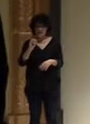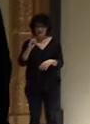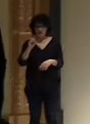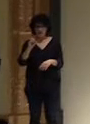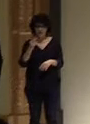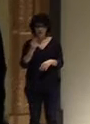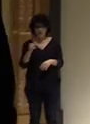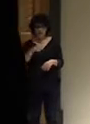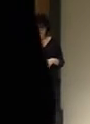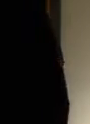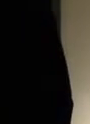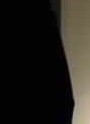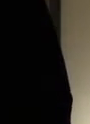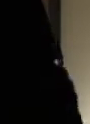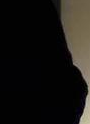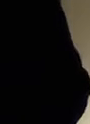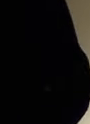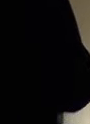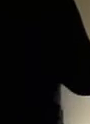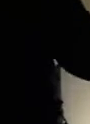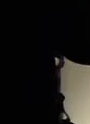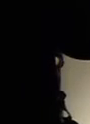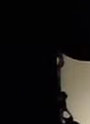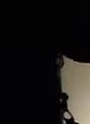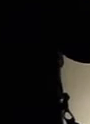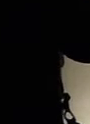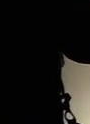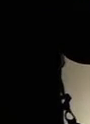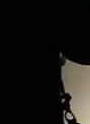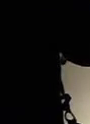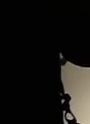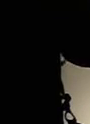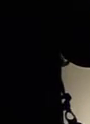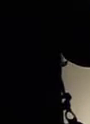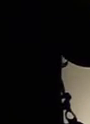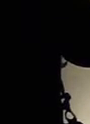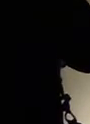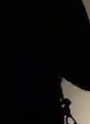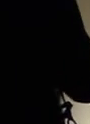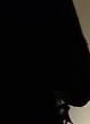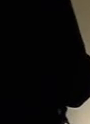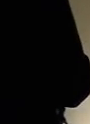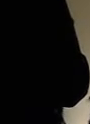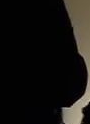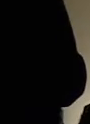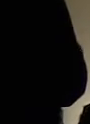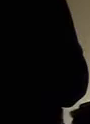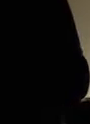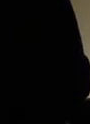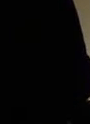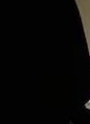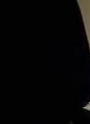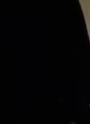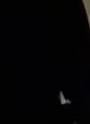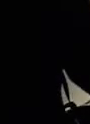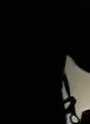the ex in this twofold opening delivered in the format of a lecture performance directed by Sonia Sobral and performed by Fernanda